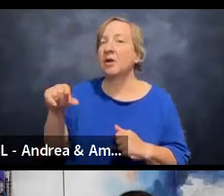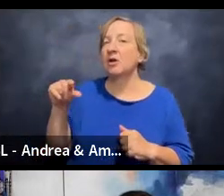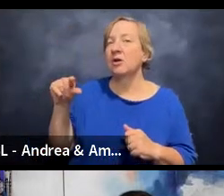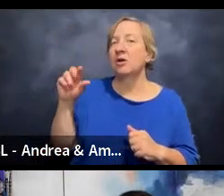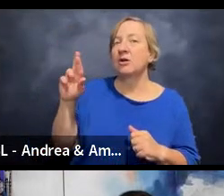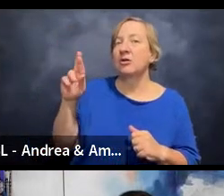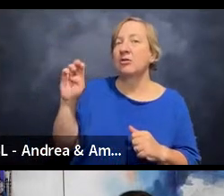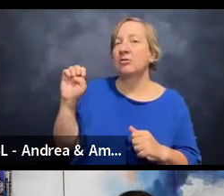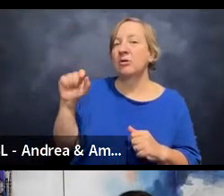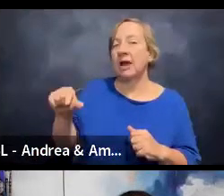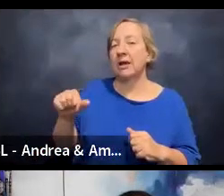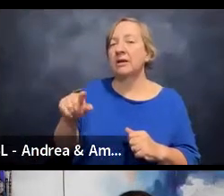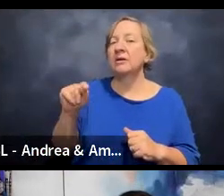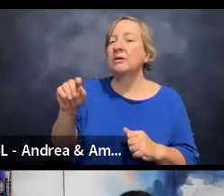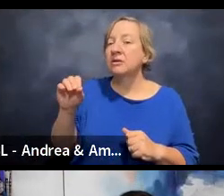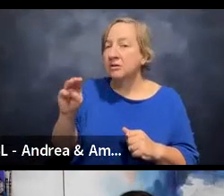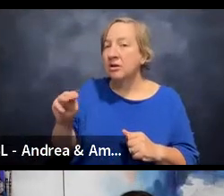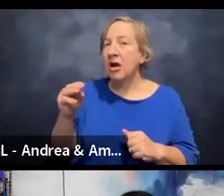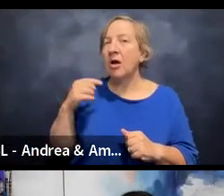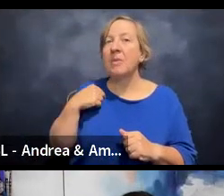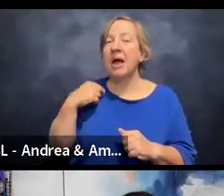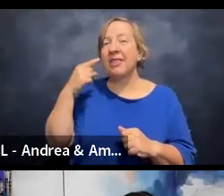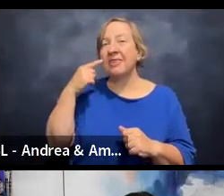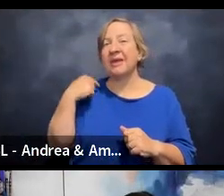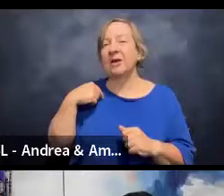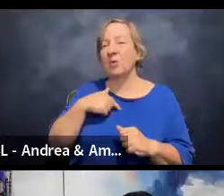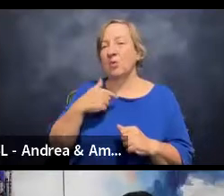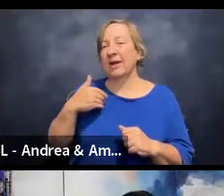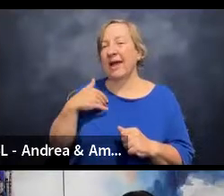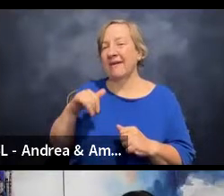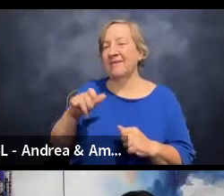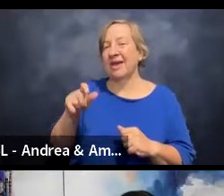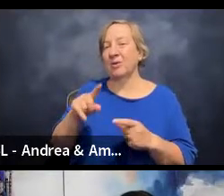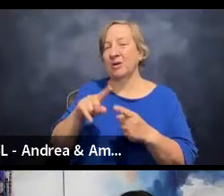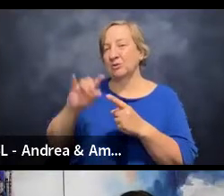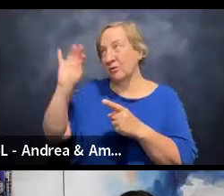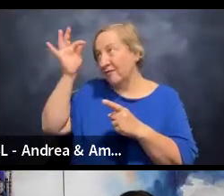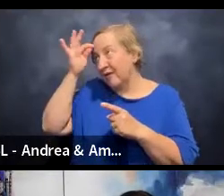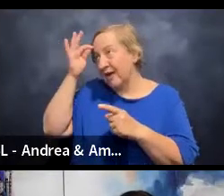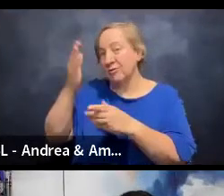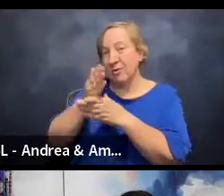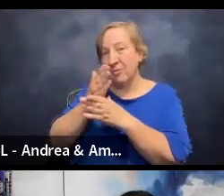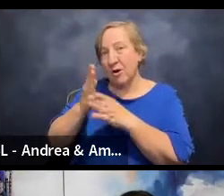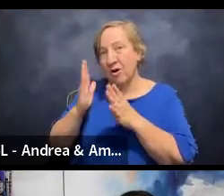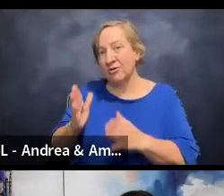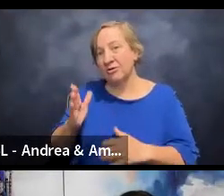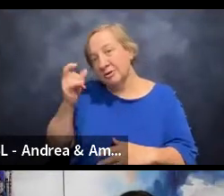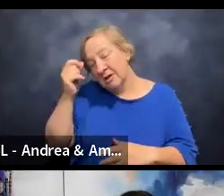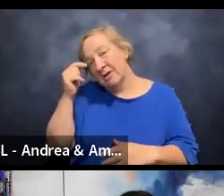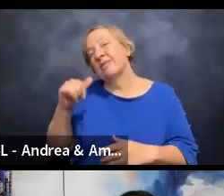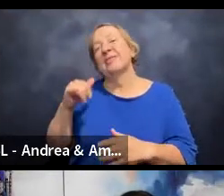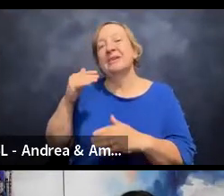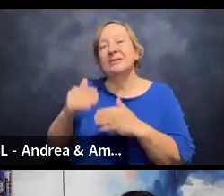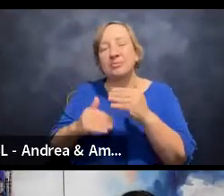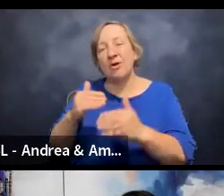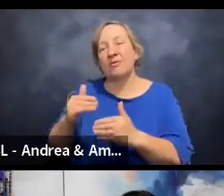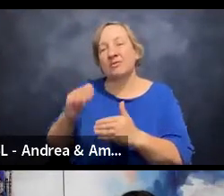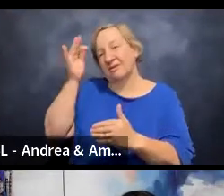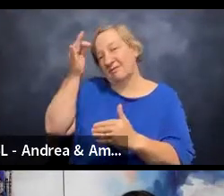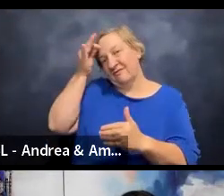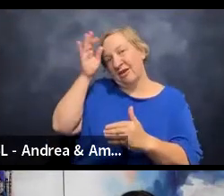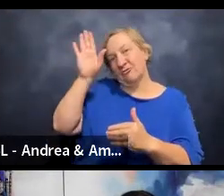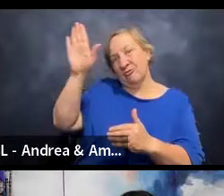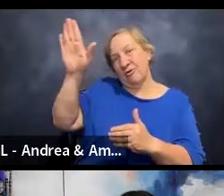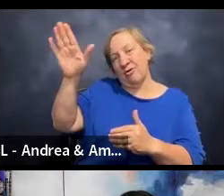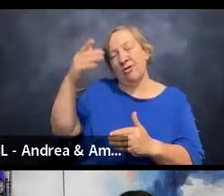So Tom, I believe we do have that question in to our federal partners. Once again, this is a federal process. And